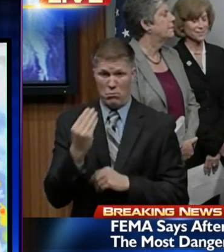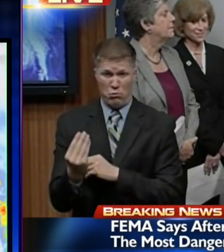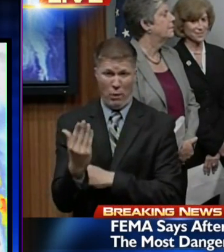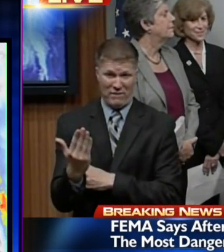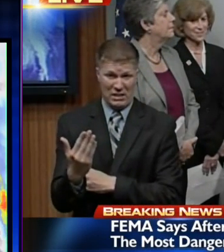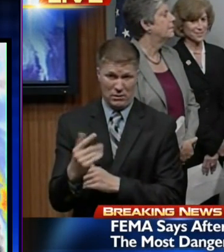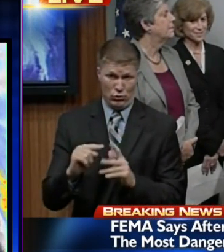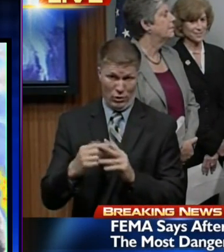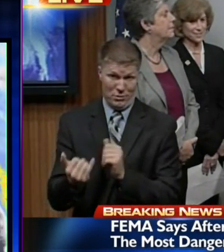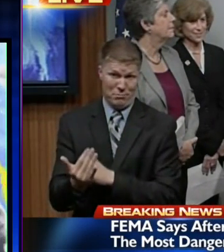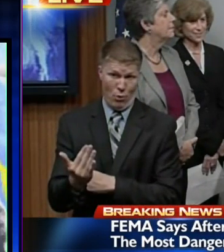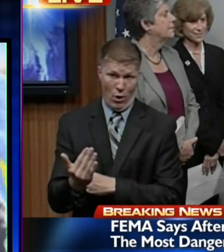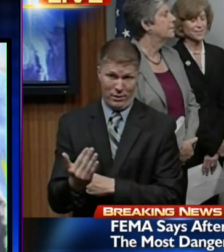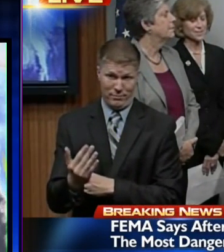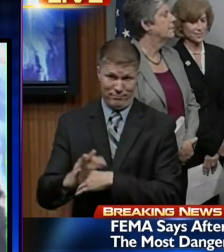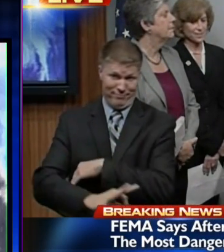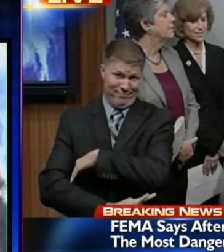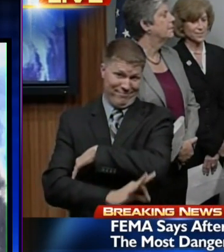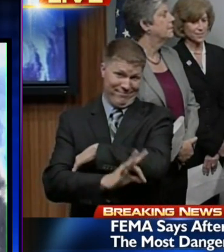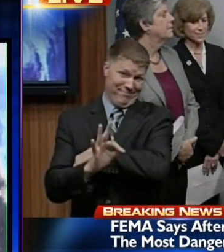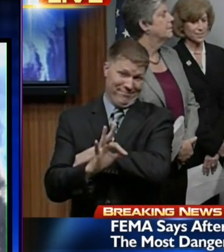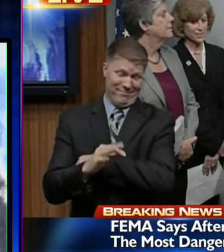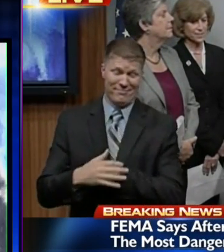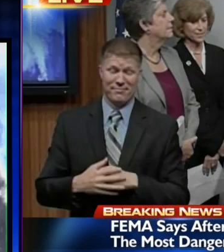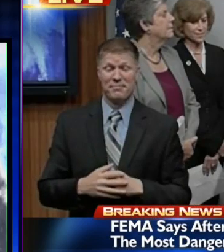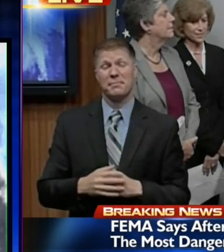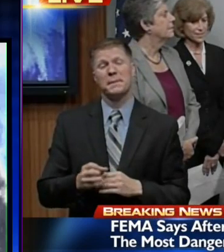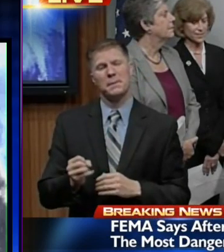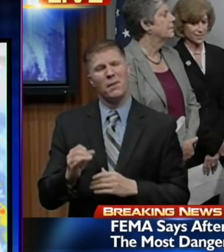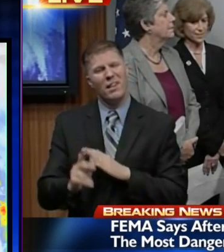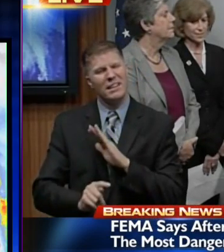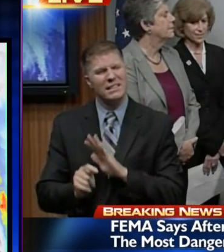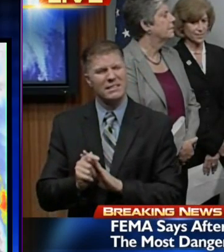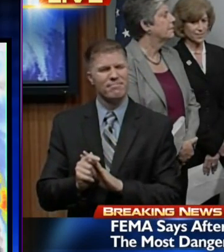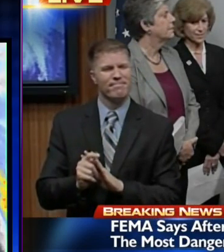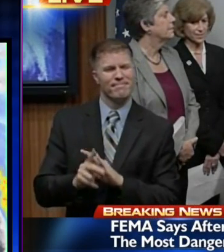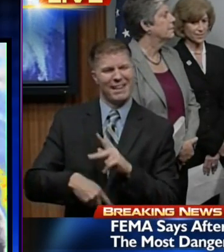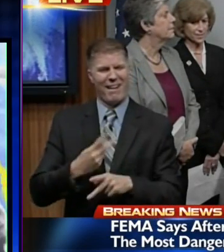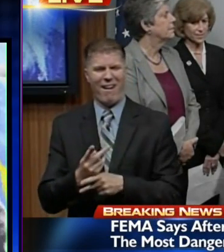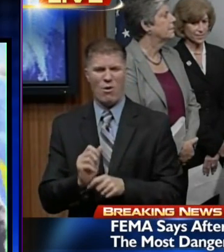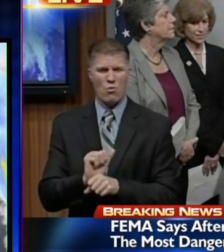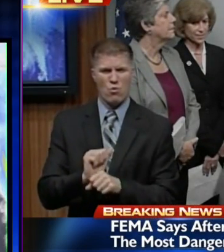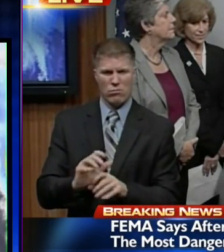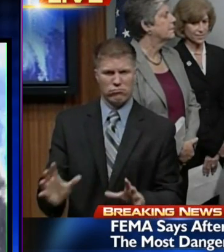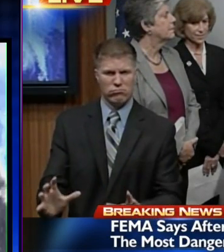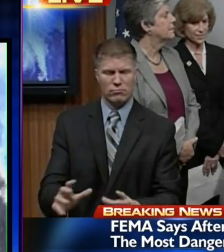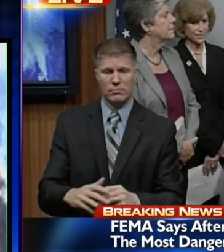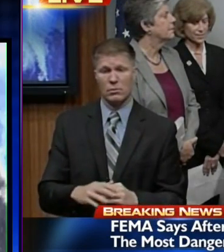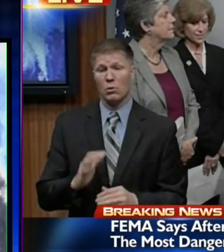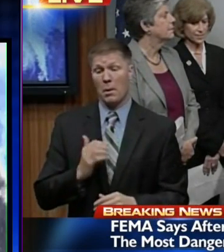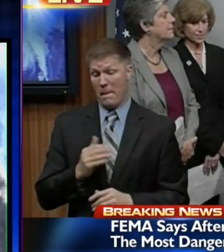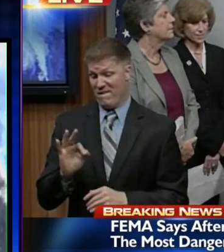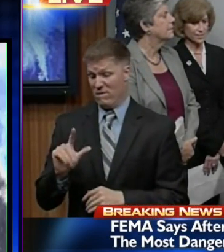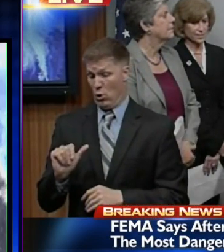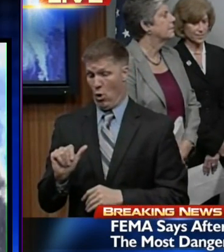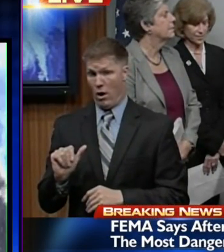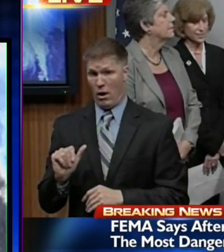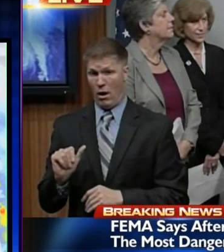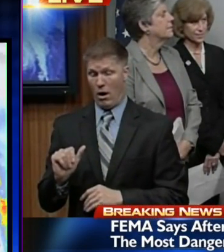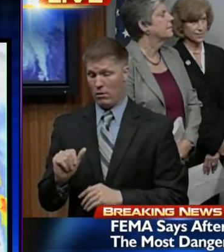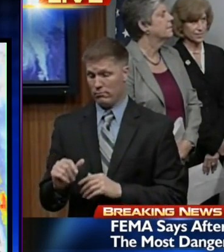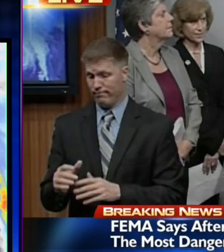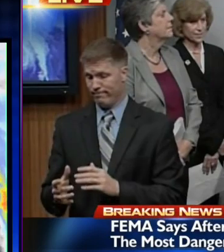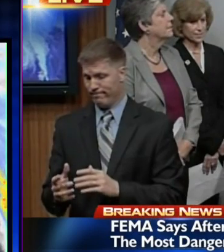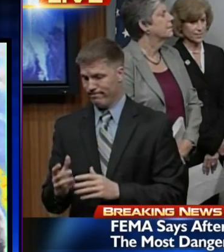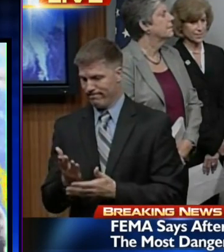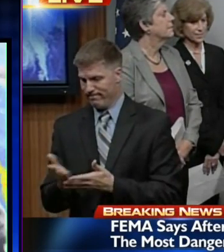morning at the first crack of dawn. So that kind of work is going on. We're now positioning Florida assets moving further up the coast,